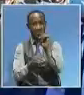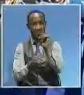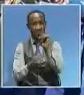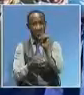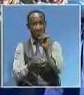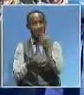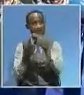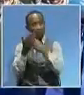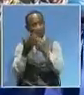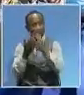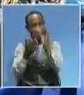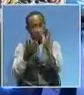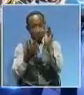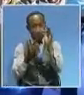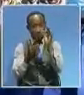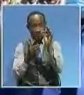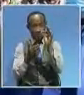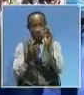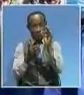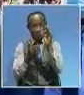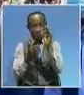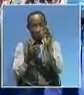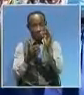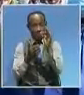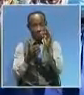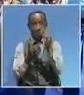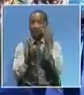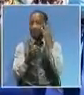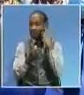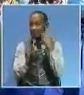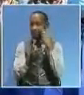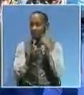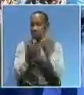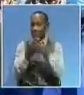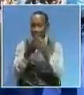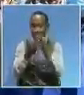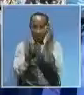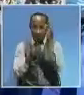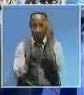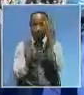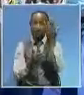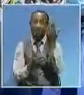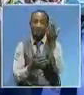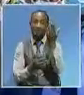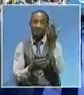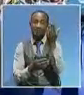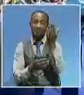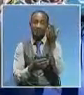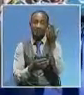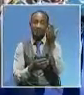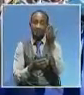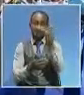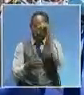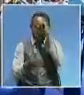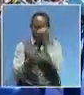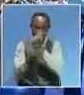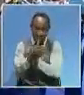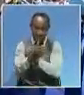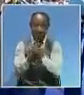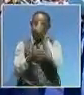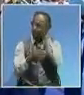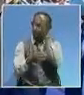The Holy Spirit in Bemba, we call it Mutakatifu, right? So God Mutakatifu, Mwana, and the